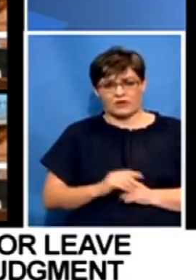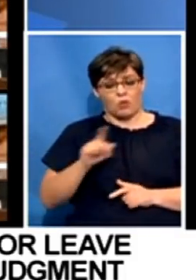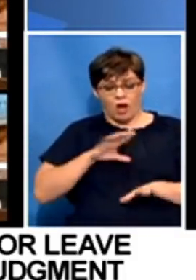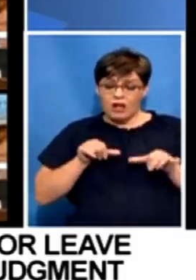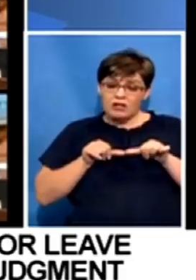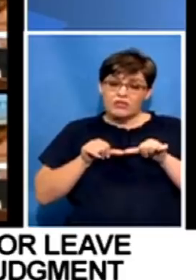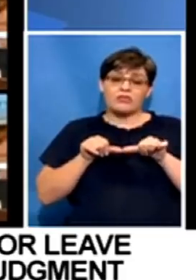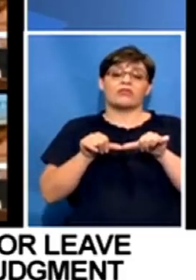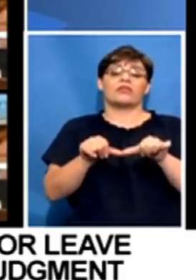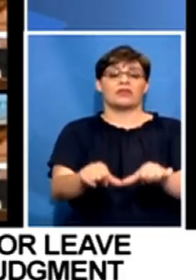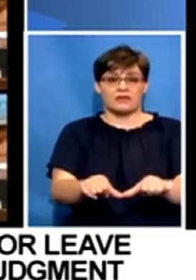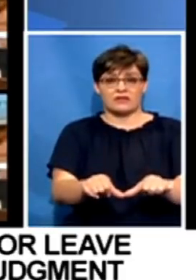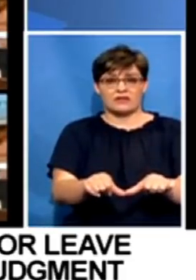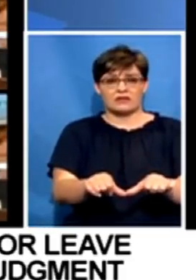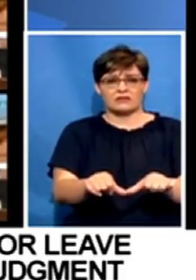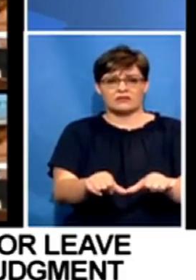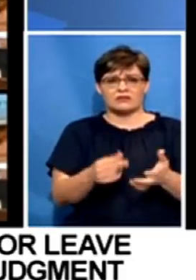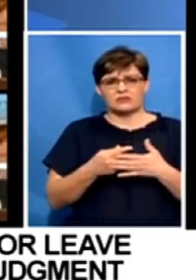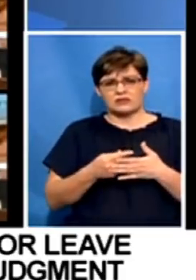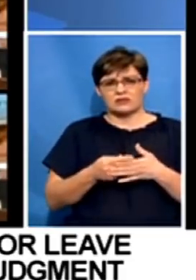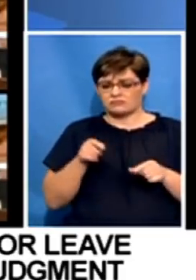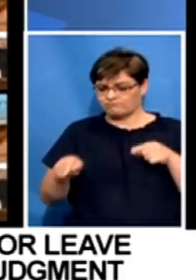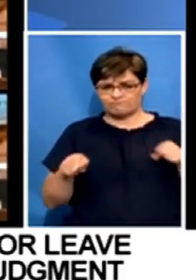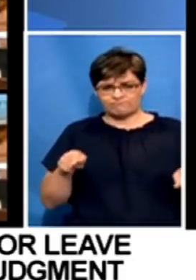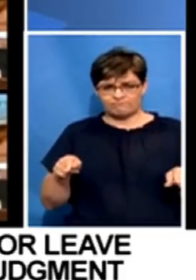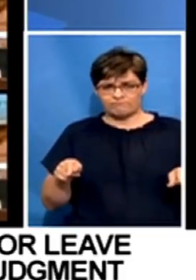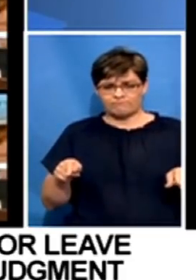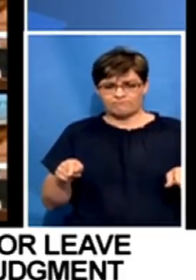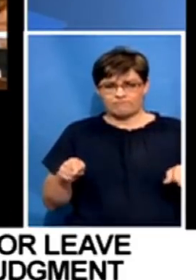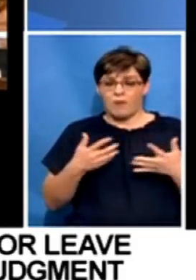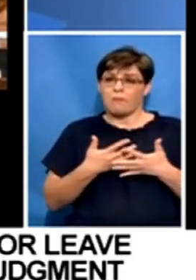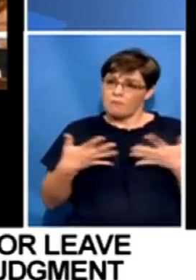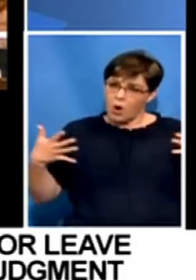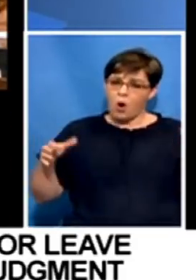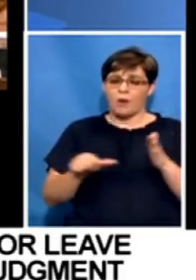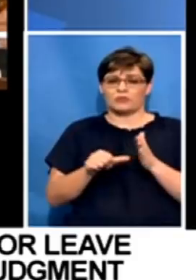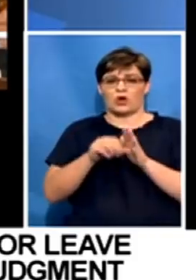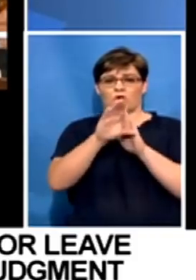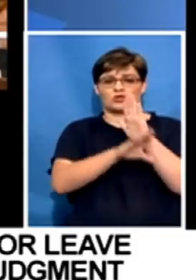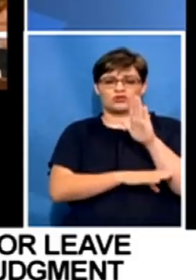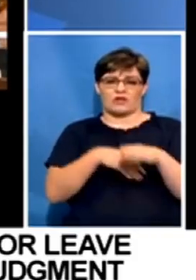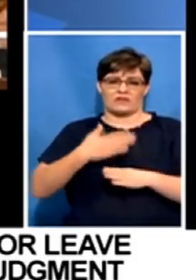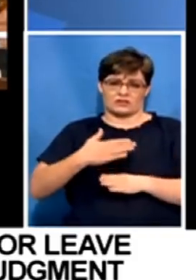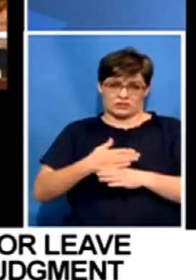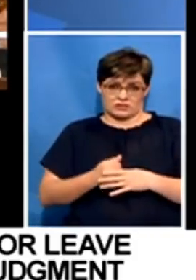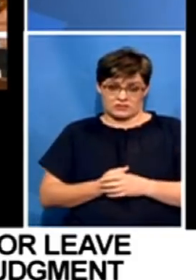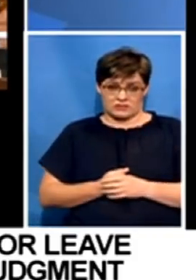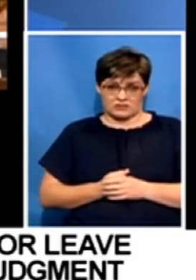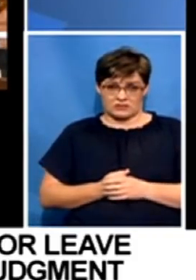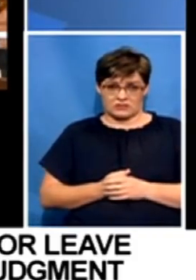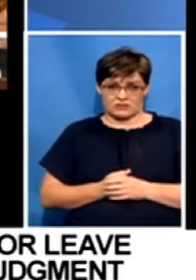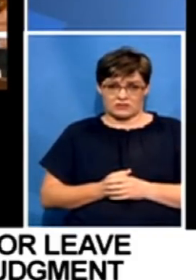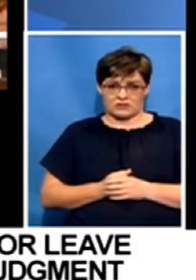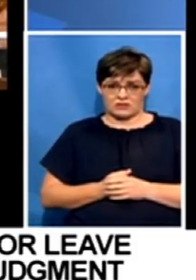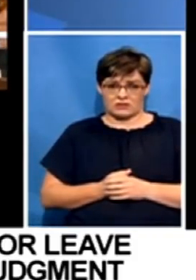heads of two of the most important constitutional functionaries. And I think it's important for this court to determine,